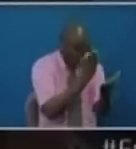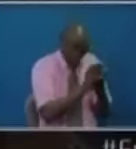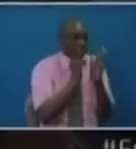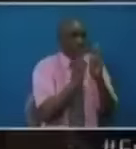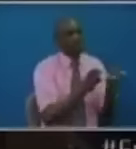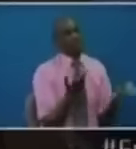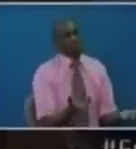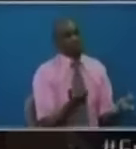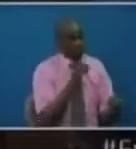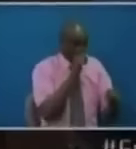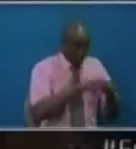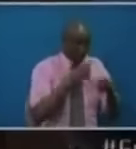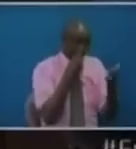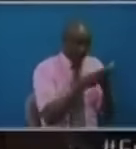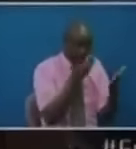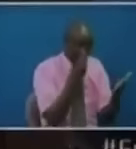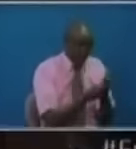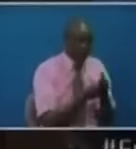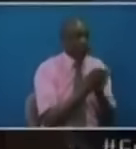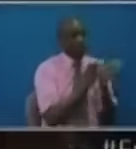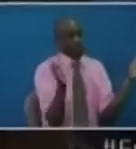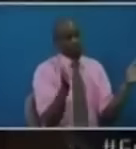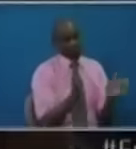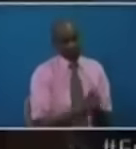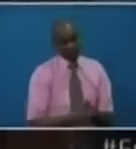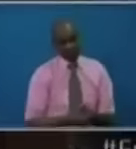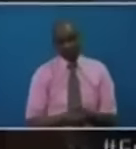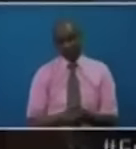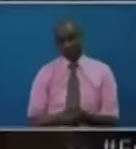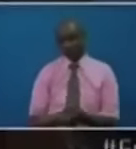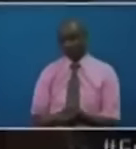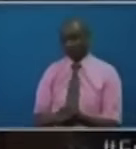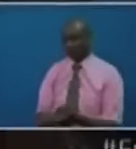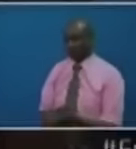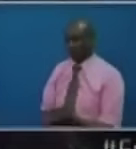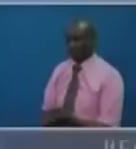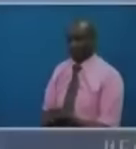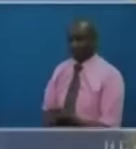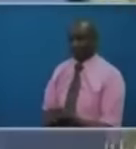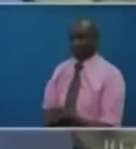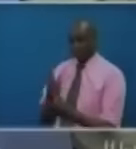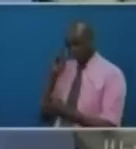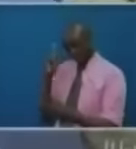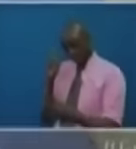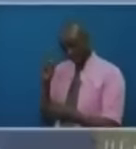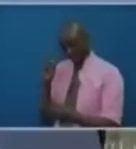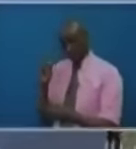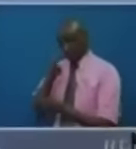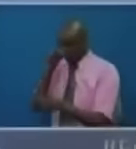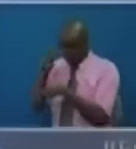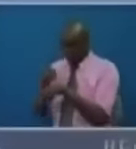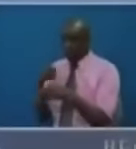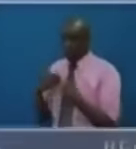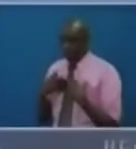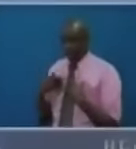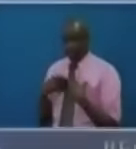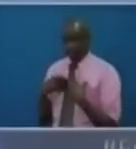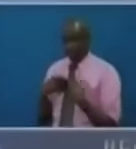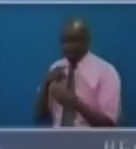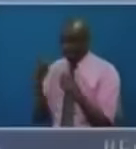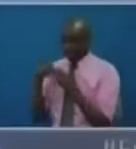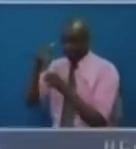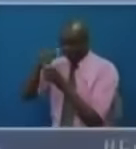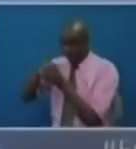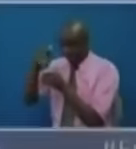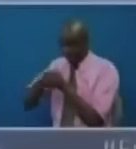reports when it comes to financial transparency? Again, one of the principles informing internal